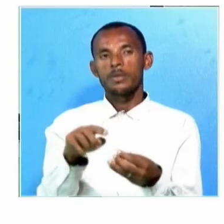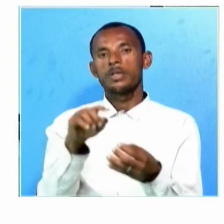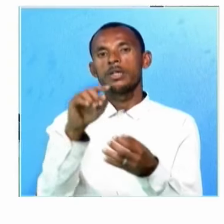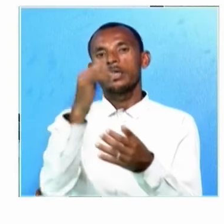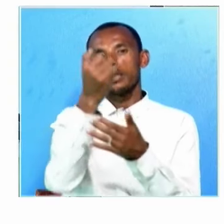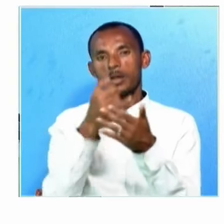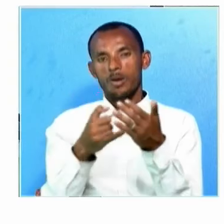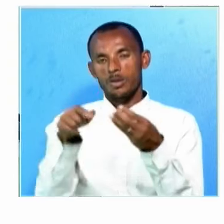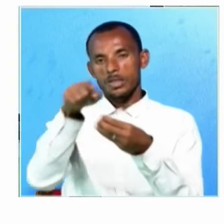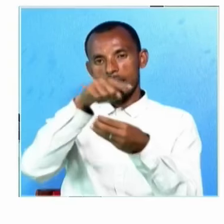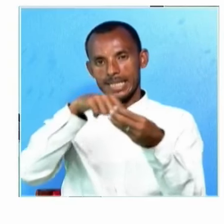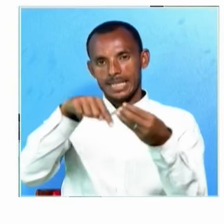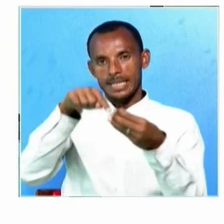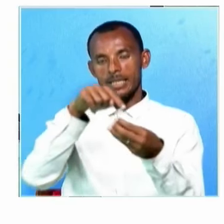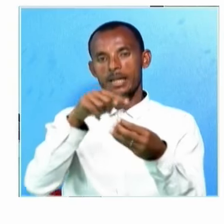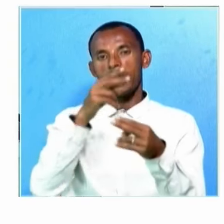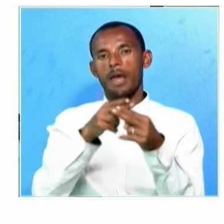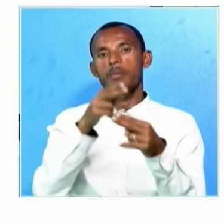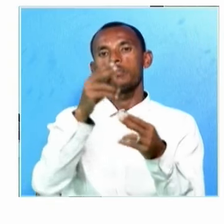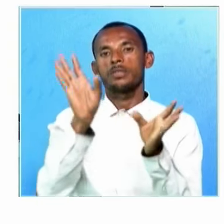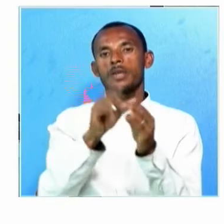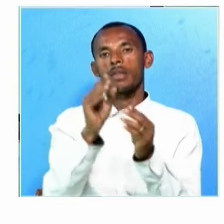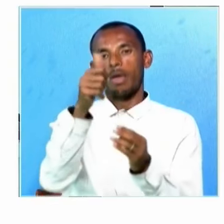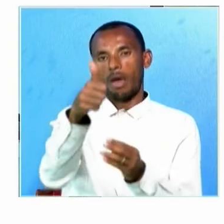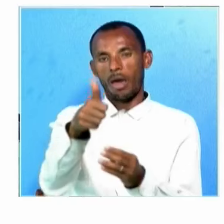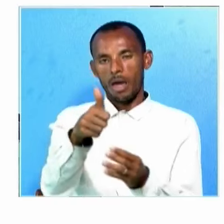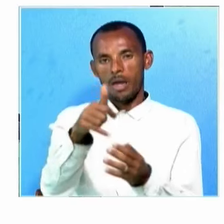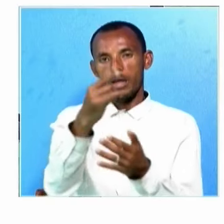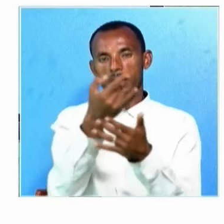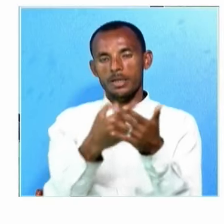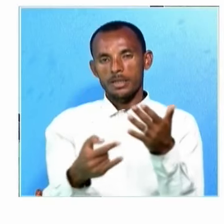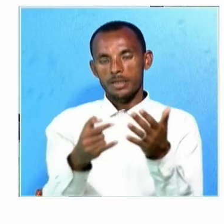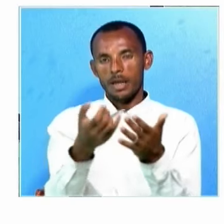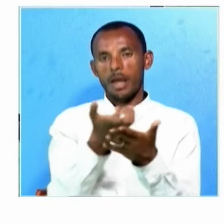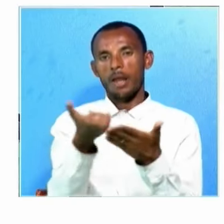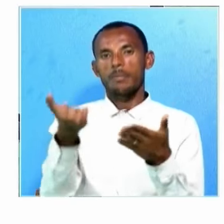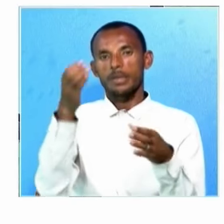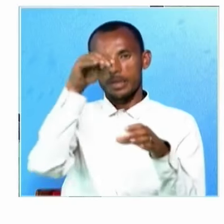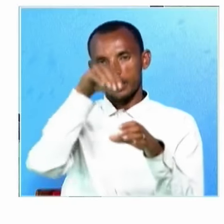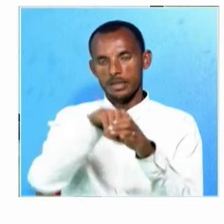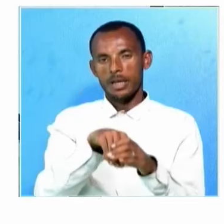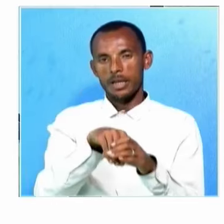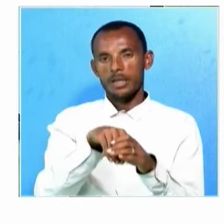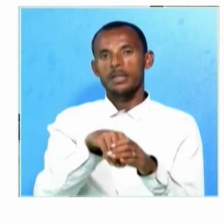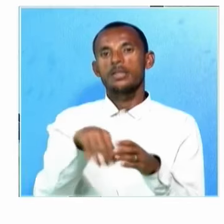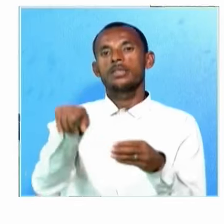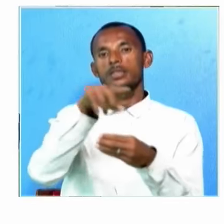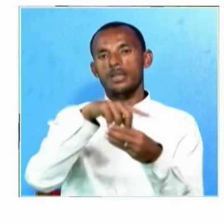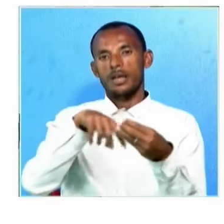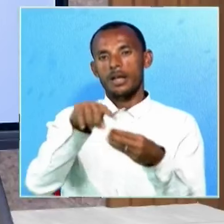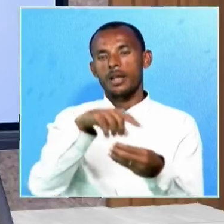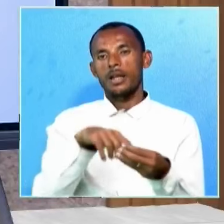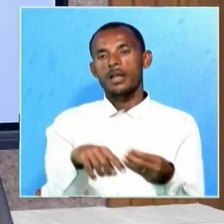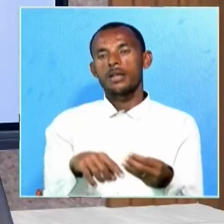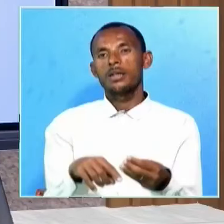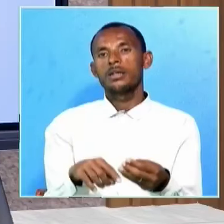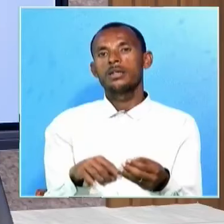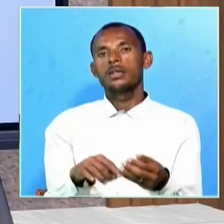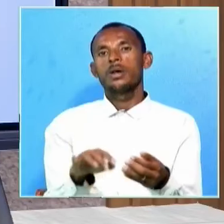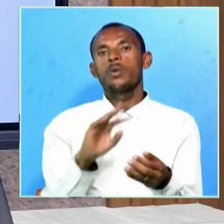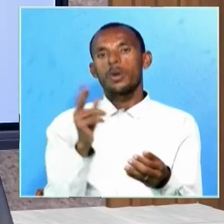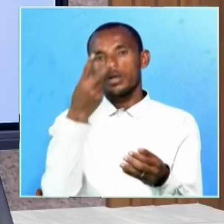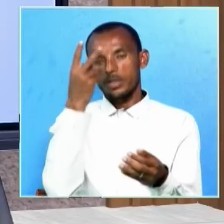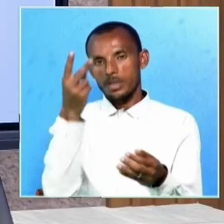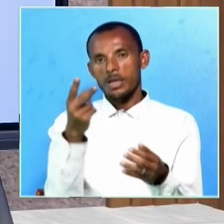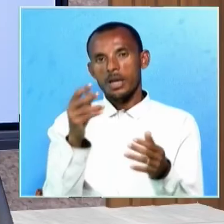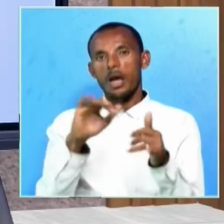circle, name the set A, and list the elements inside the circle. That's it. Now, we have also seen how